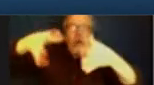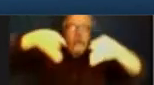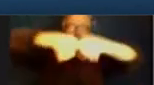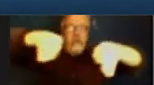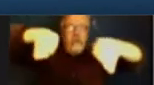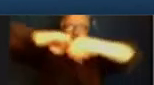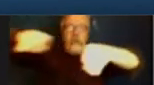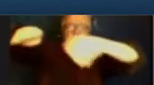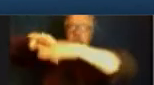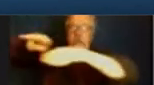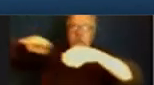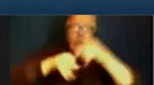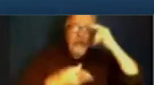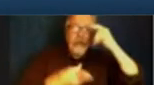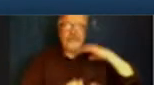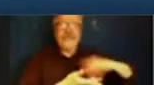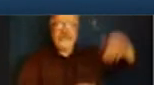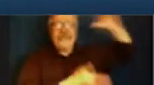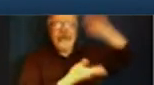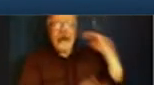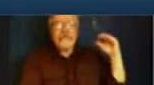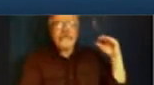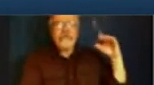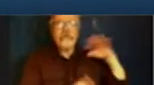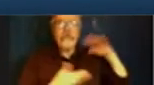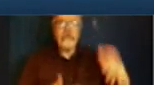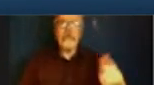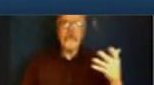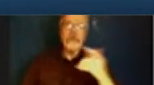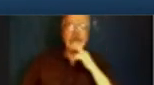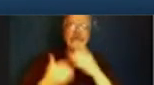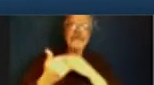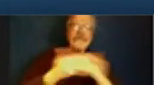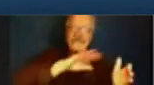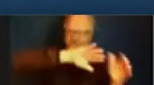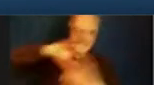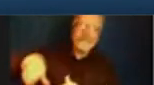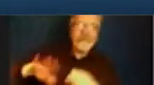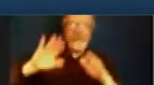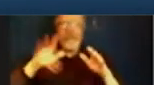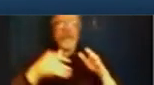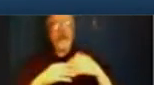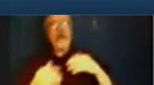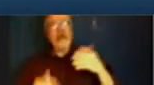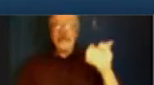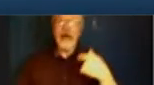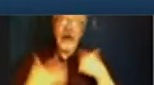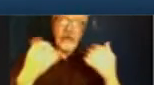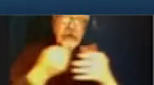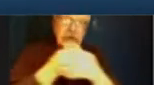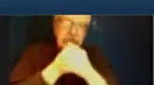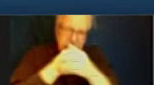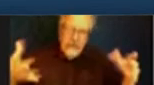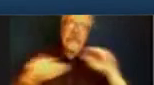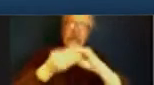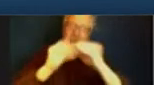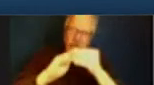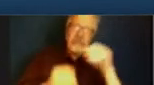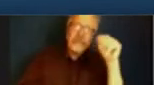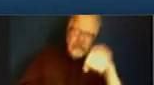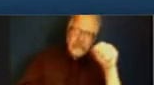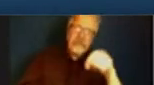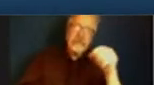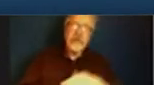expand these sites, and we have done some. We just talked about expanding access to the home